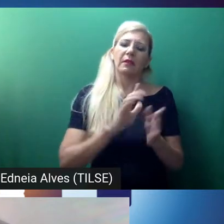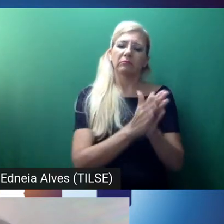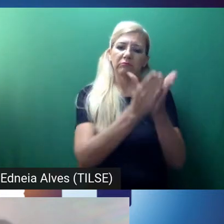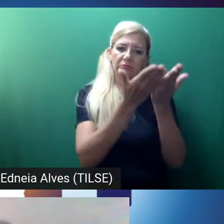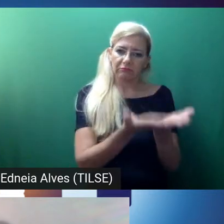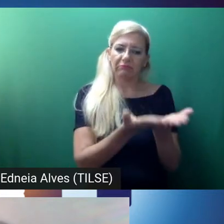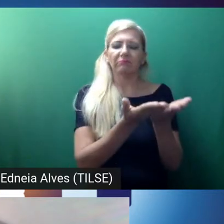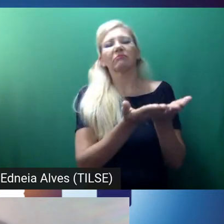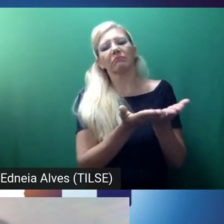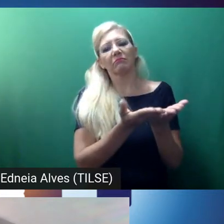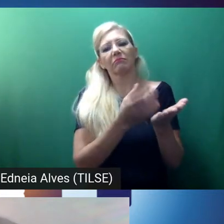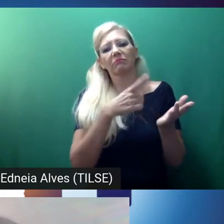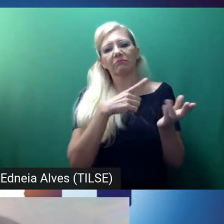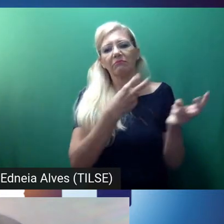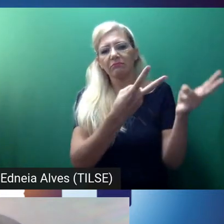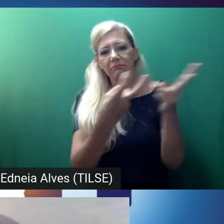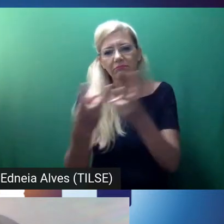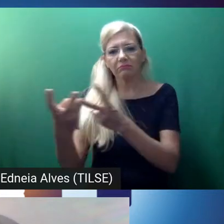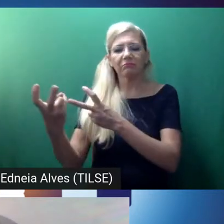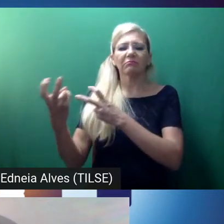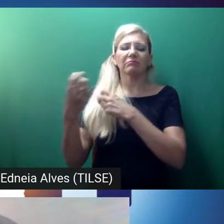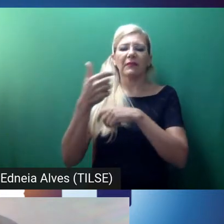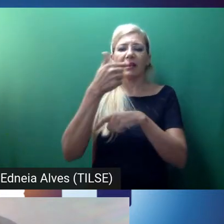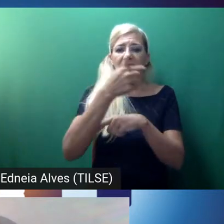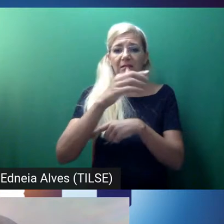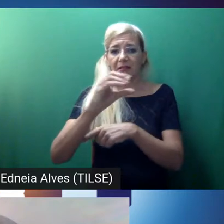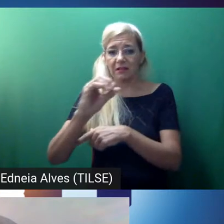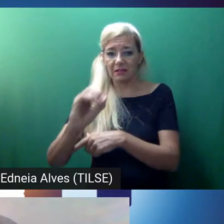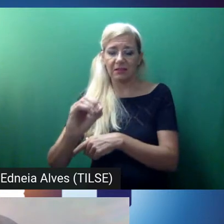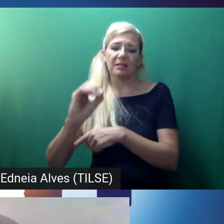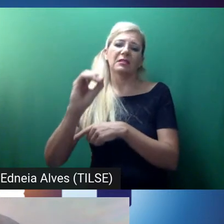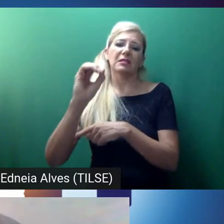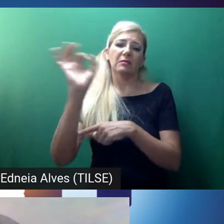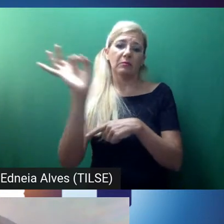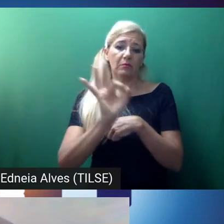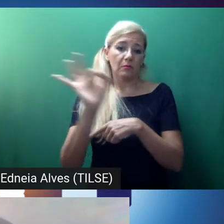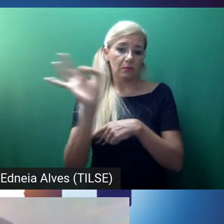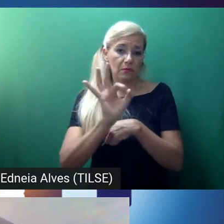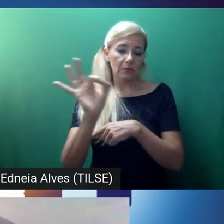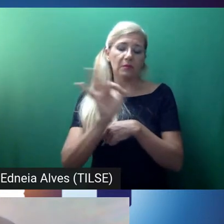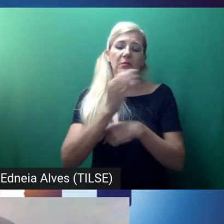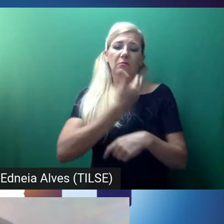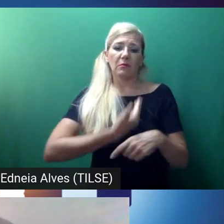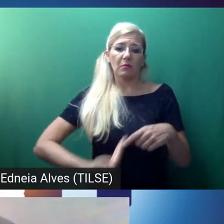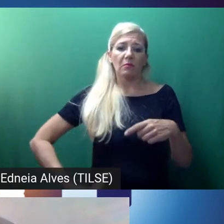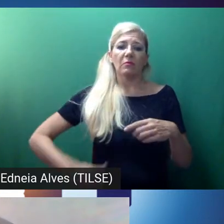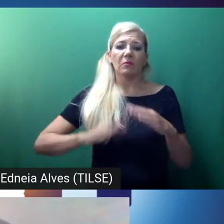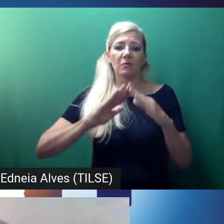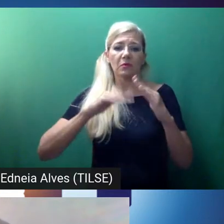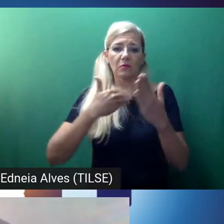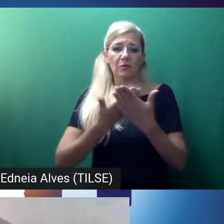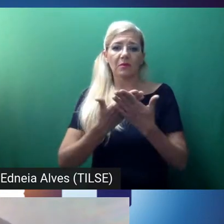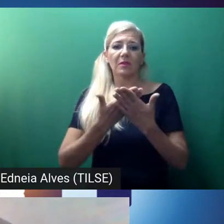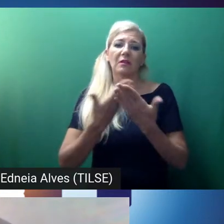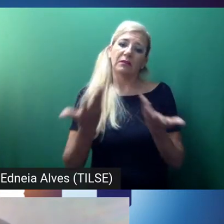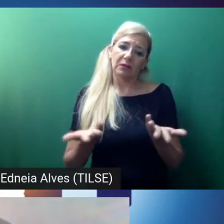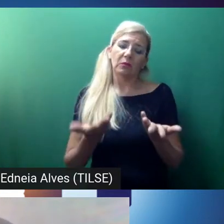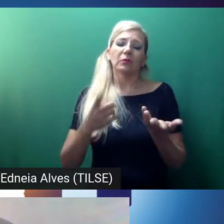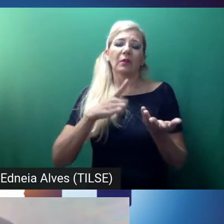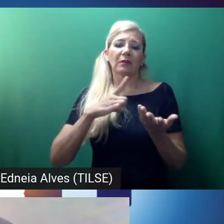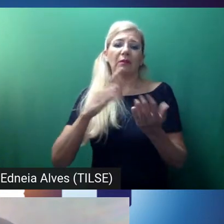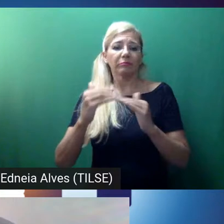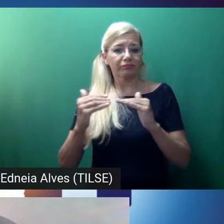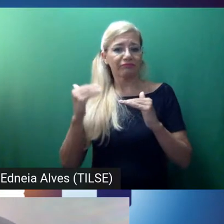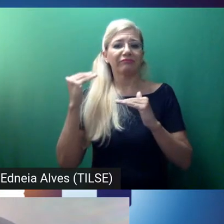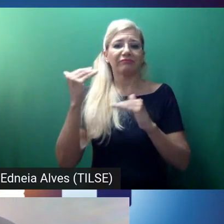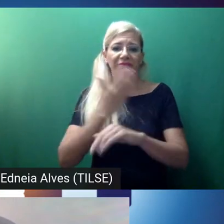was very sad to see that 70% of the books published in 2016 just show white people in a country that